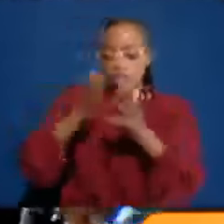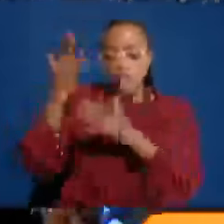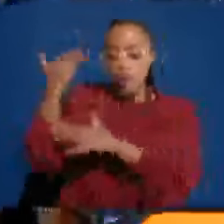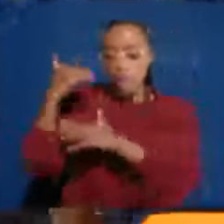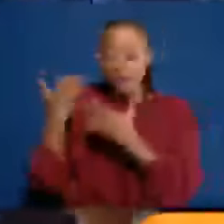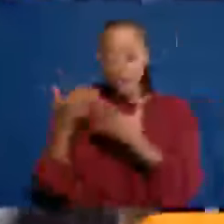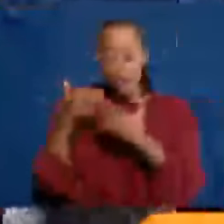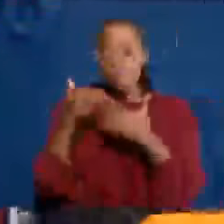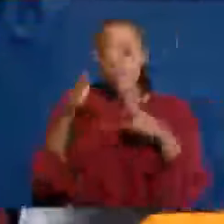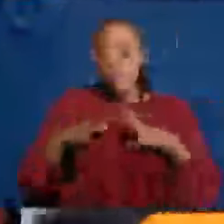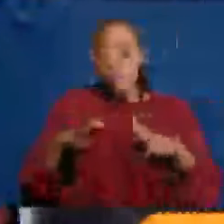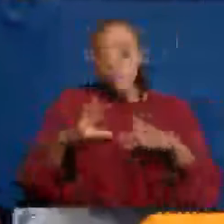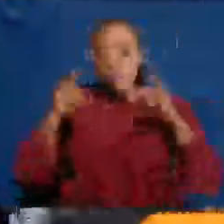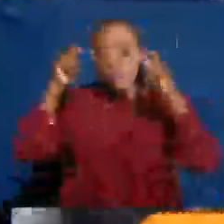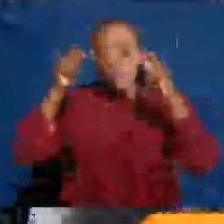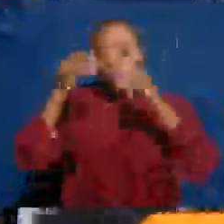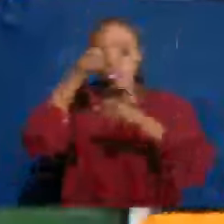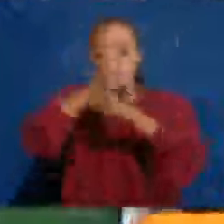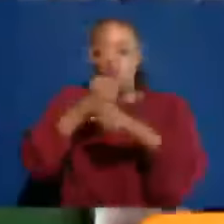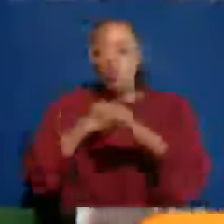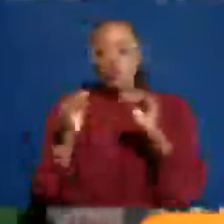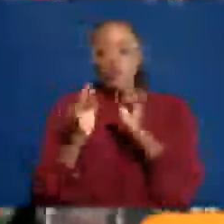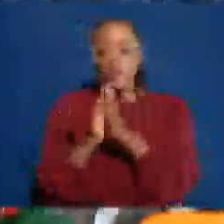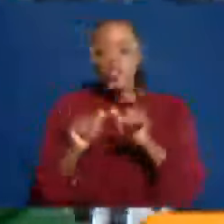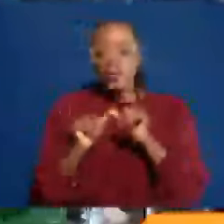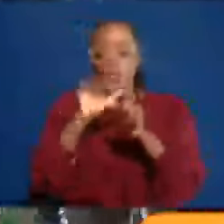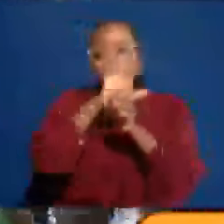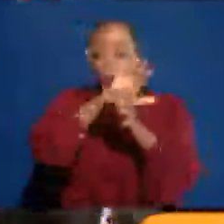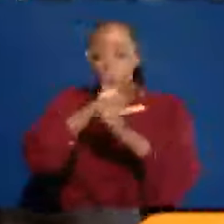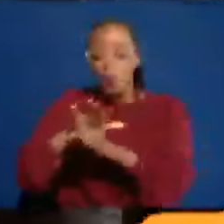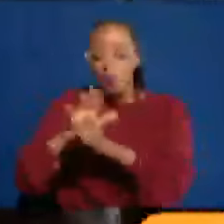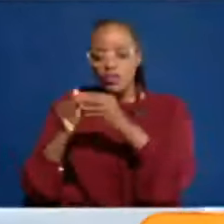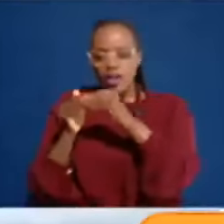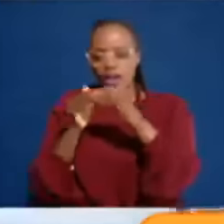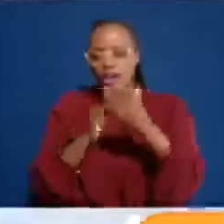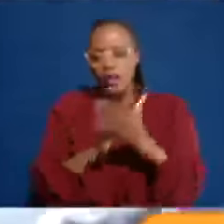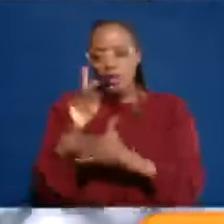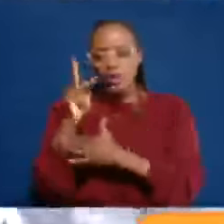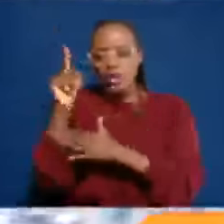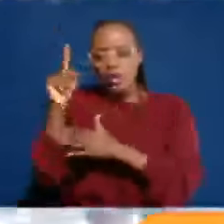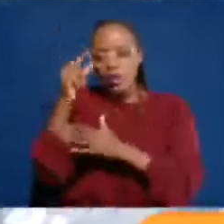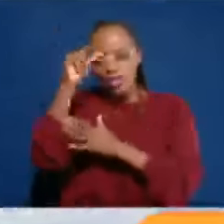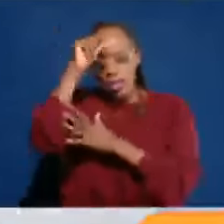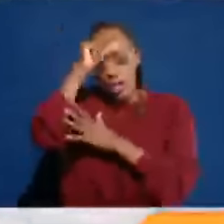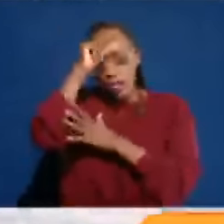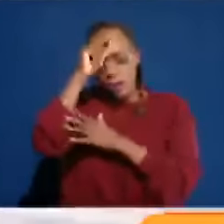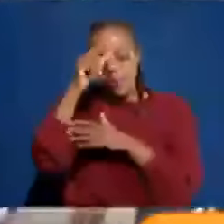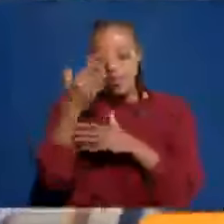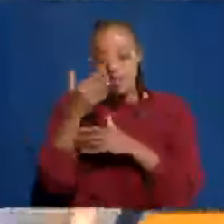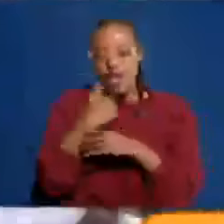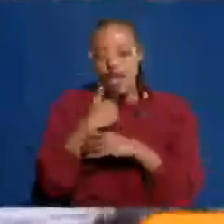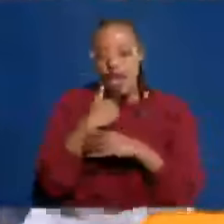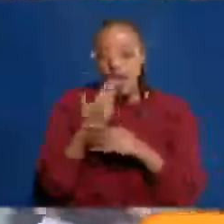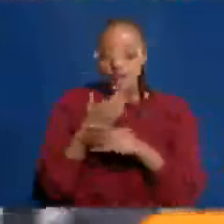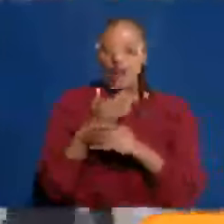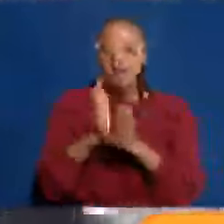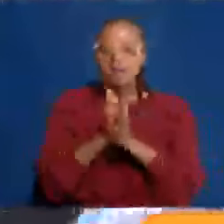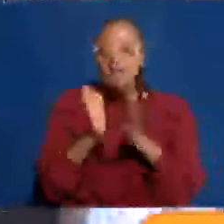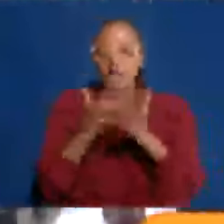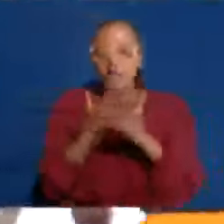They said they will protest due to unemployment, the continuation of oppressive governance by the Kenya Kwanza administration, the selling of public assets